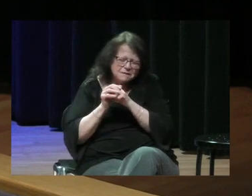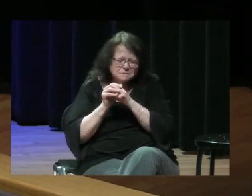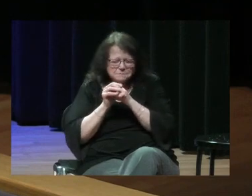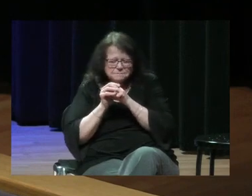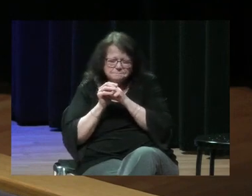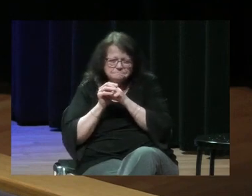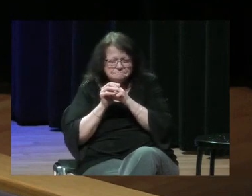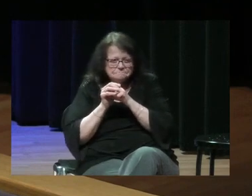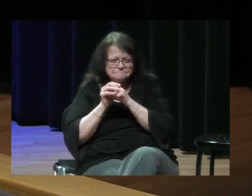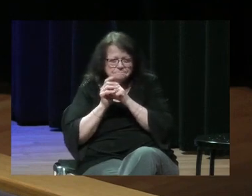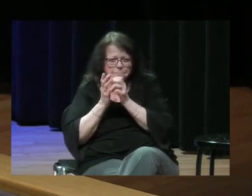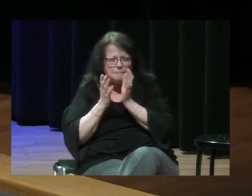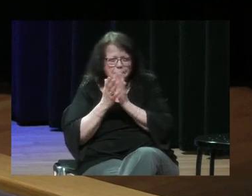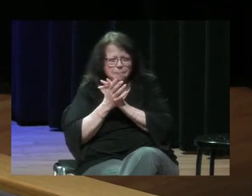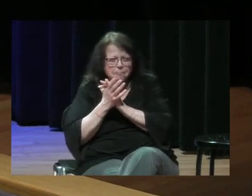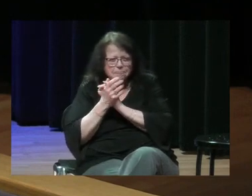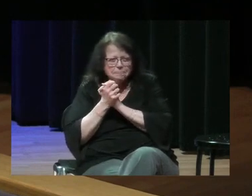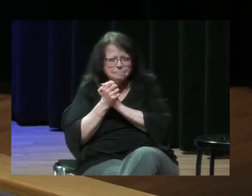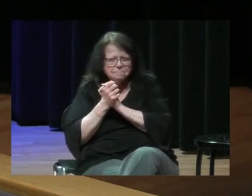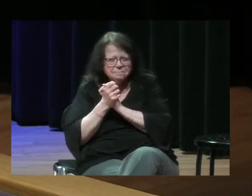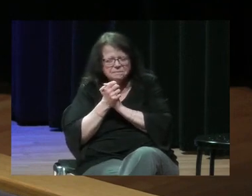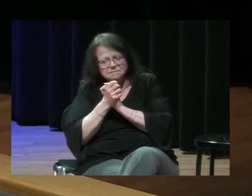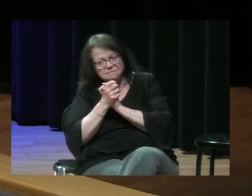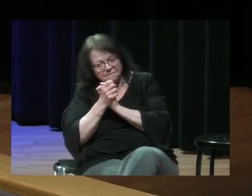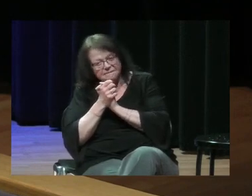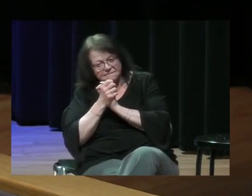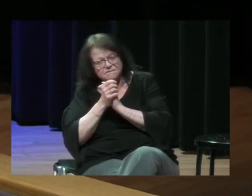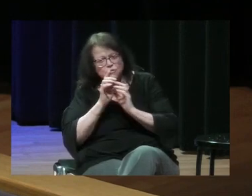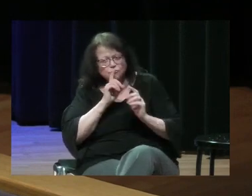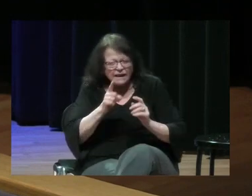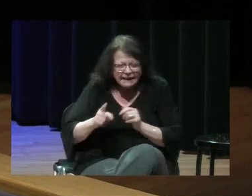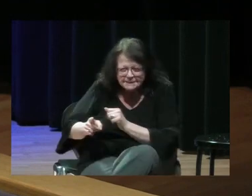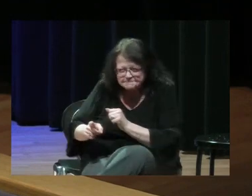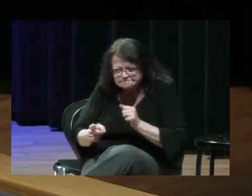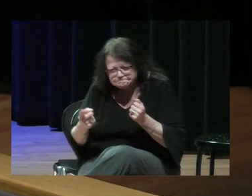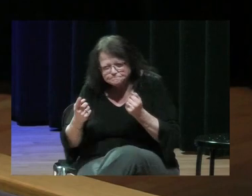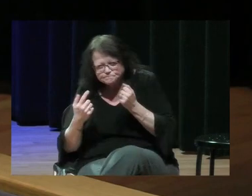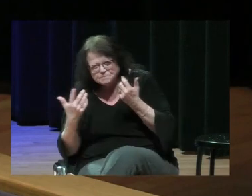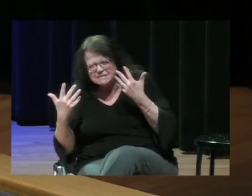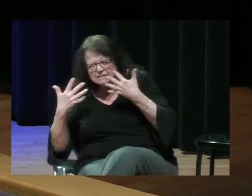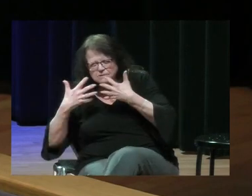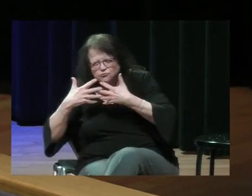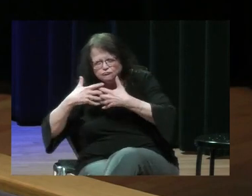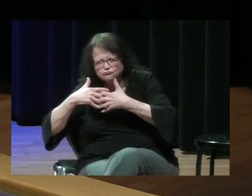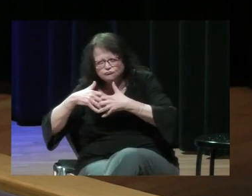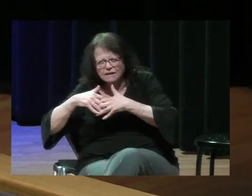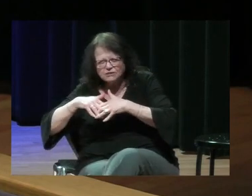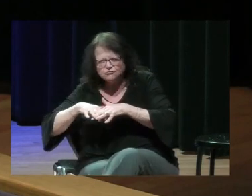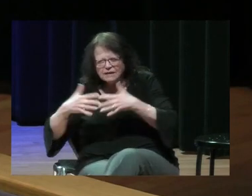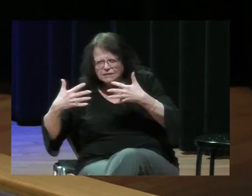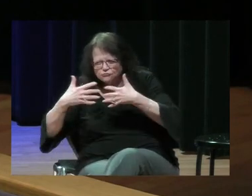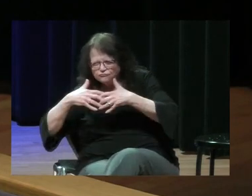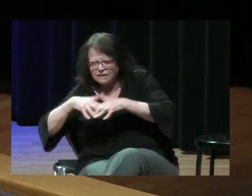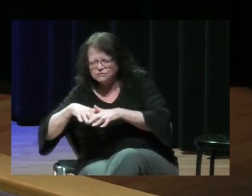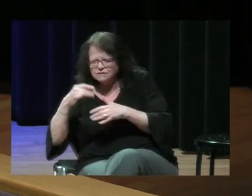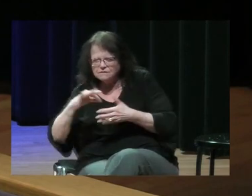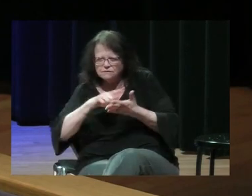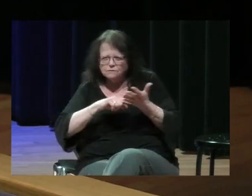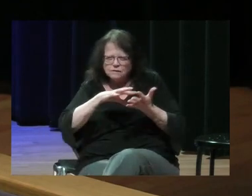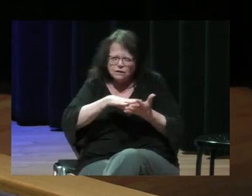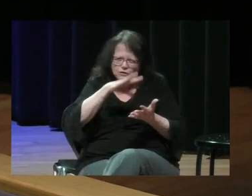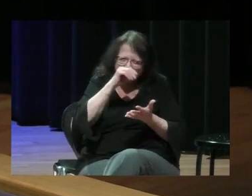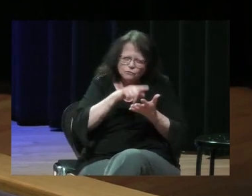there is a real integration happening of like what we've learned and what we want to do differently. And I think